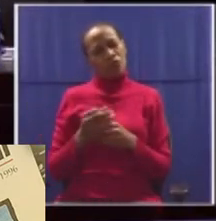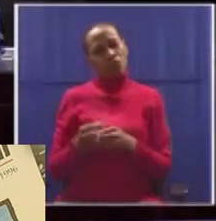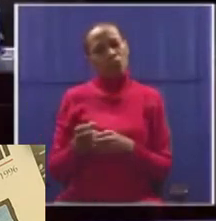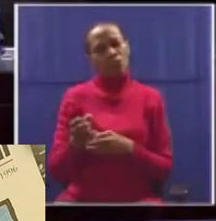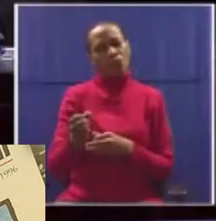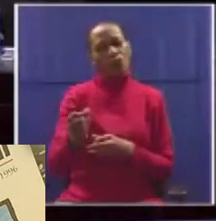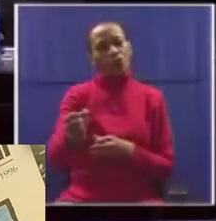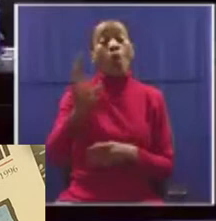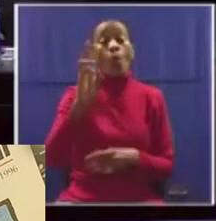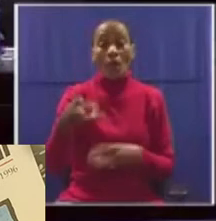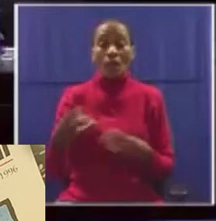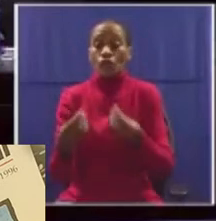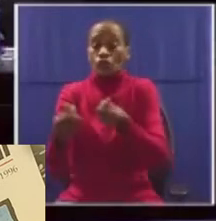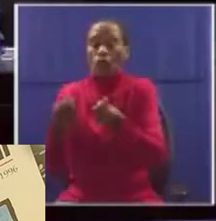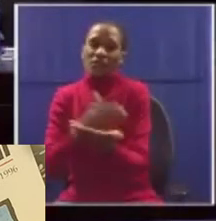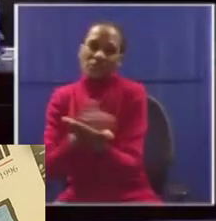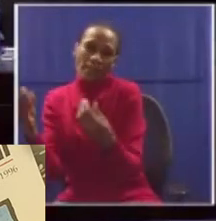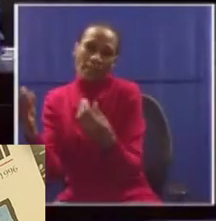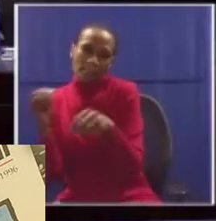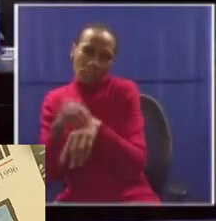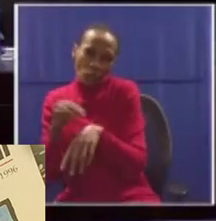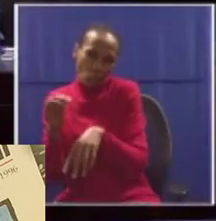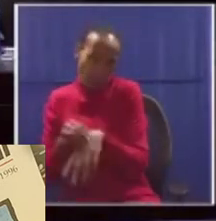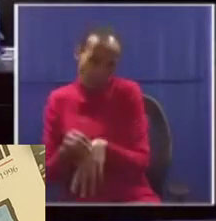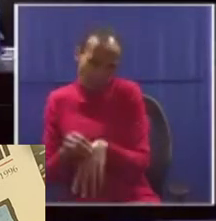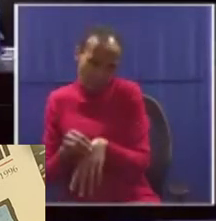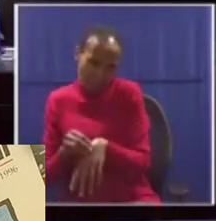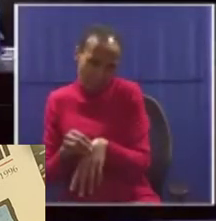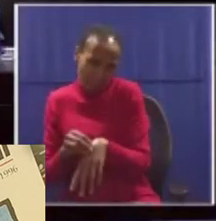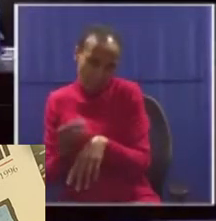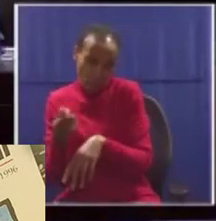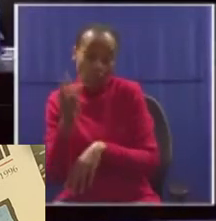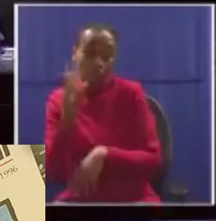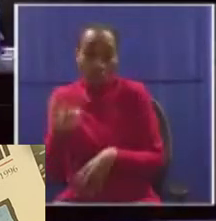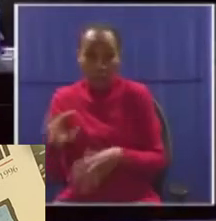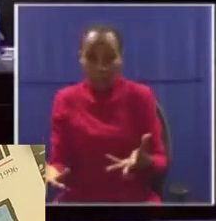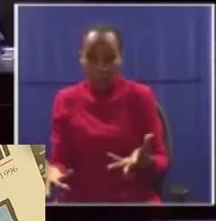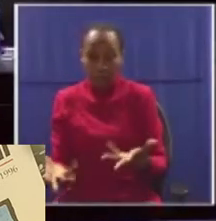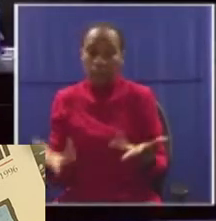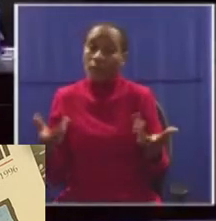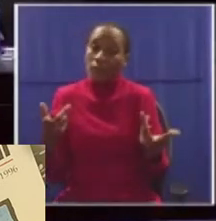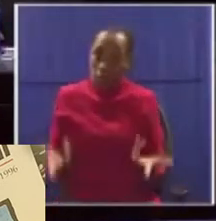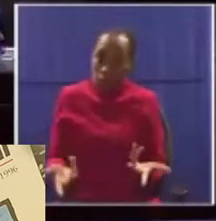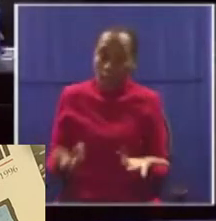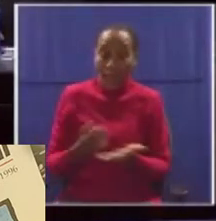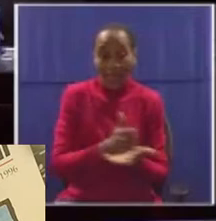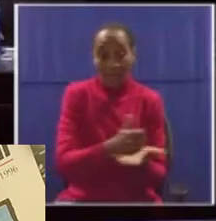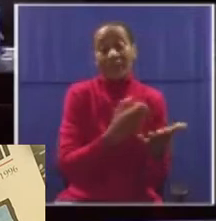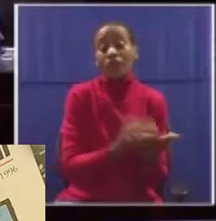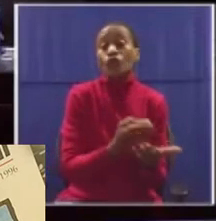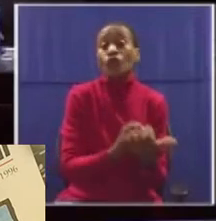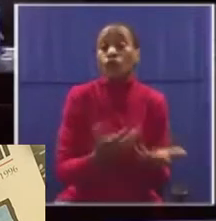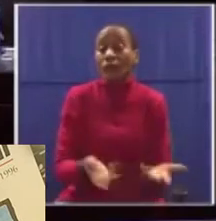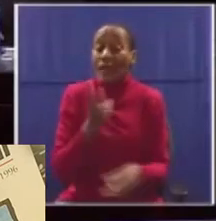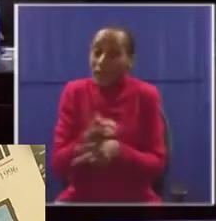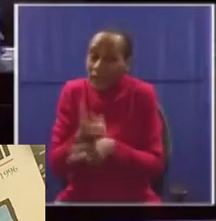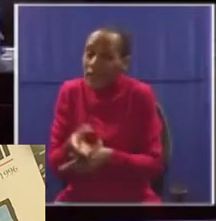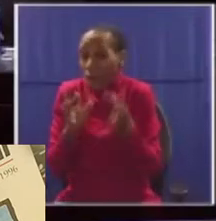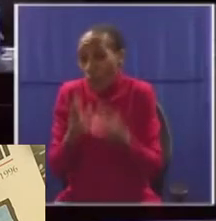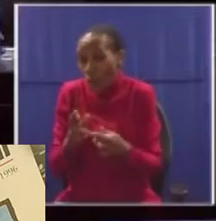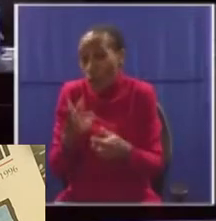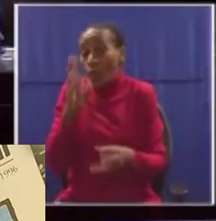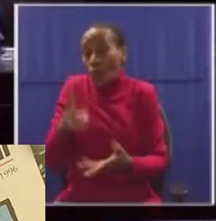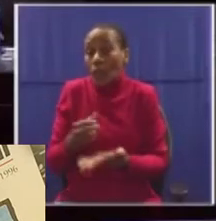the gap through which deity money enters into and circulate in the economy they will also make it